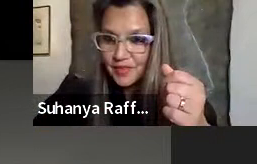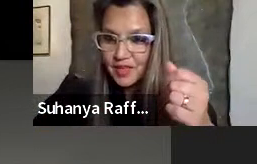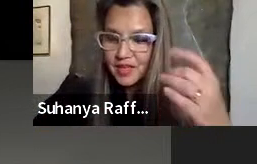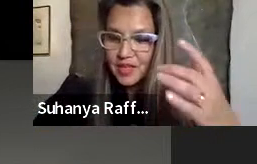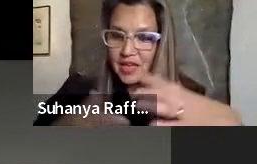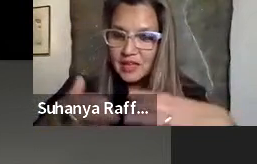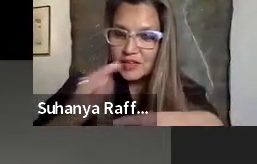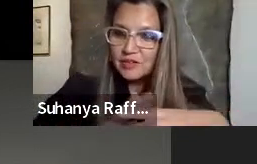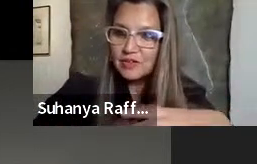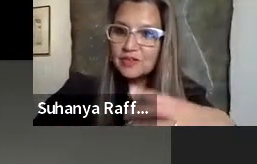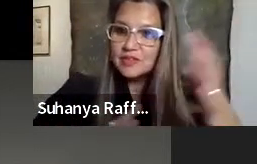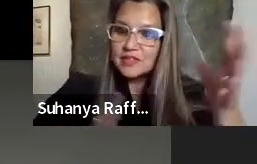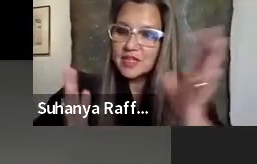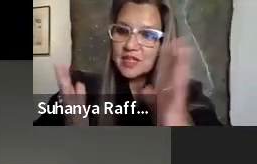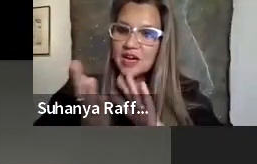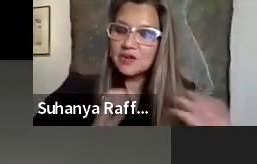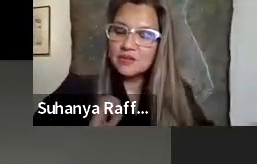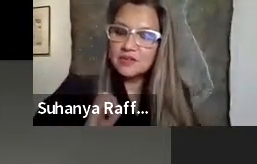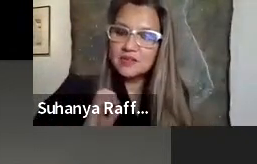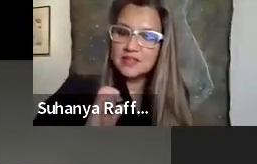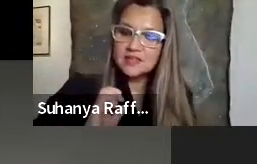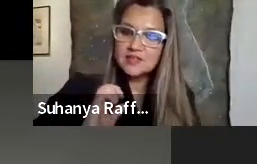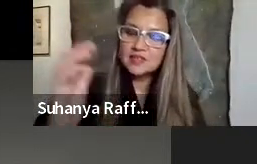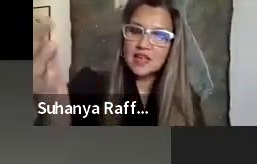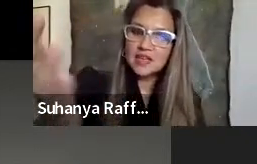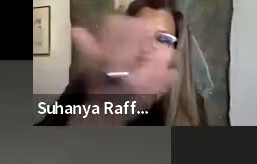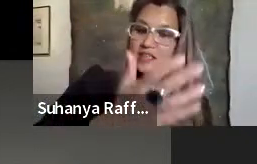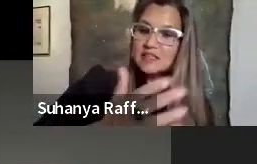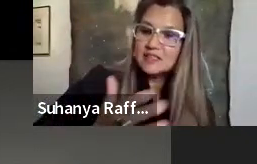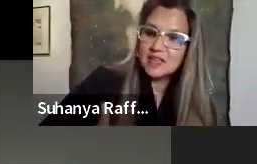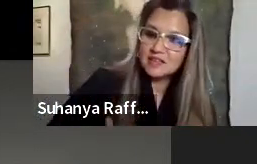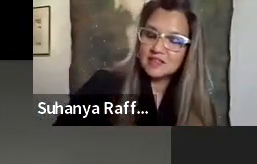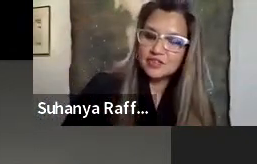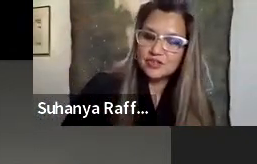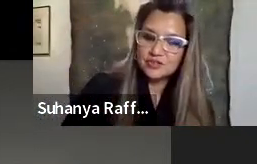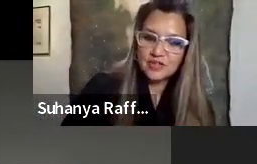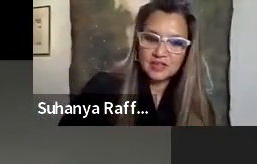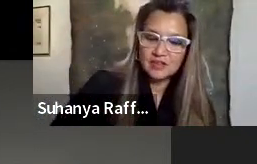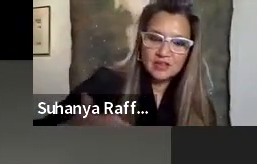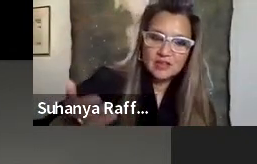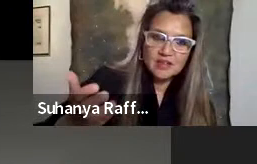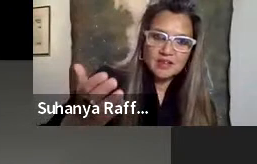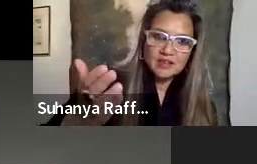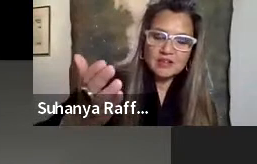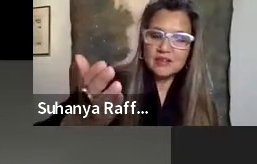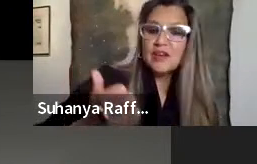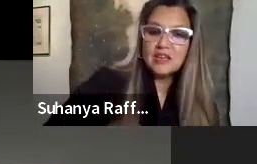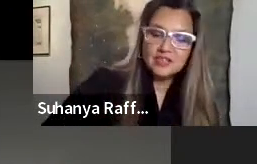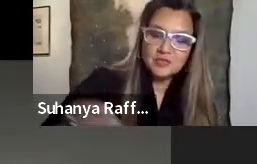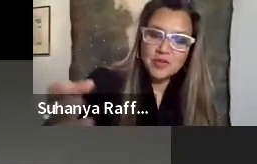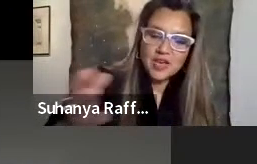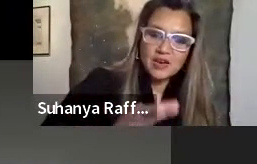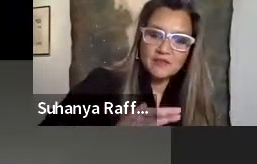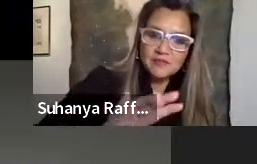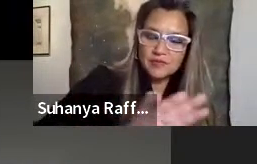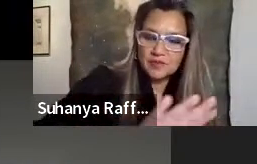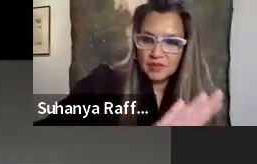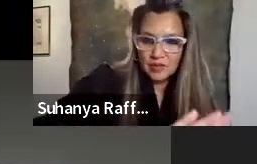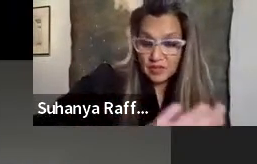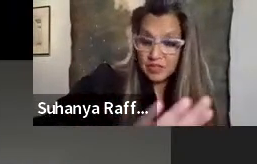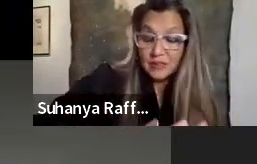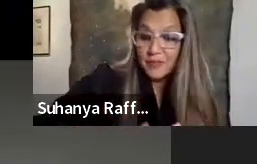local. Yeah. And you can see how this kind of intersects into then the collections. We